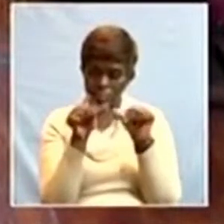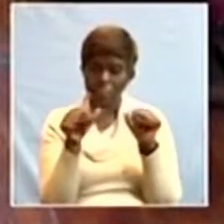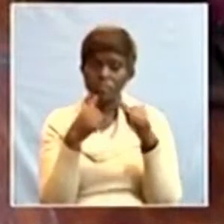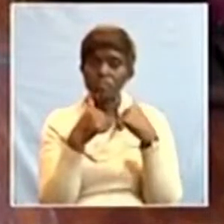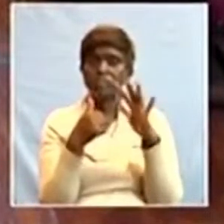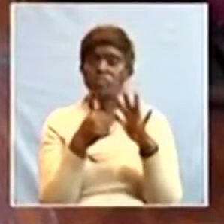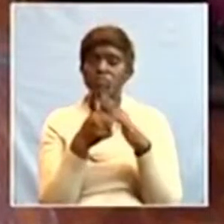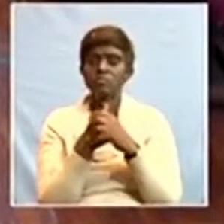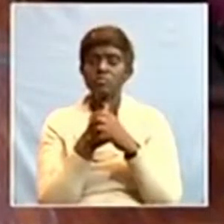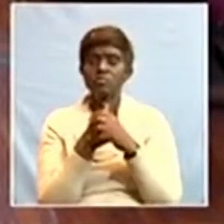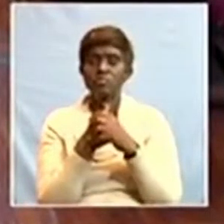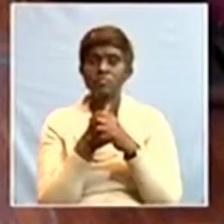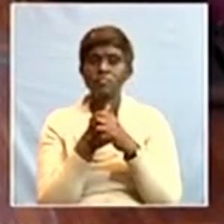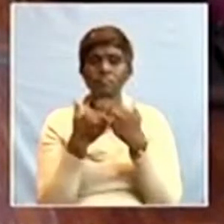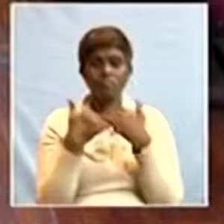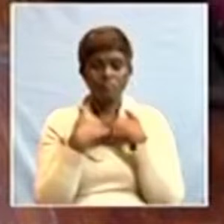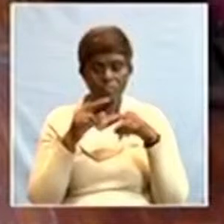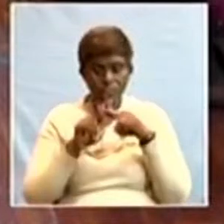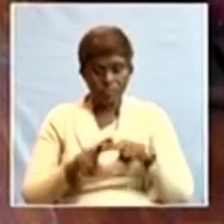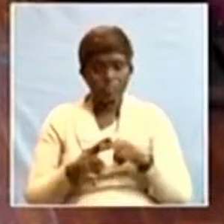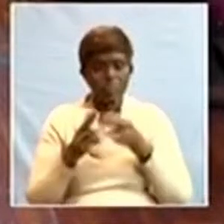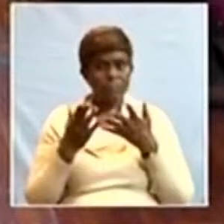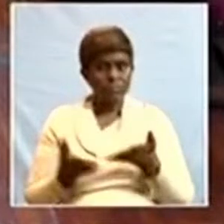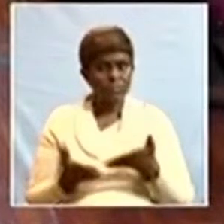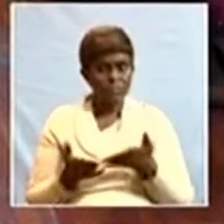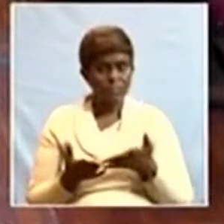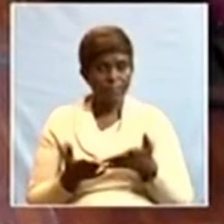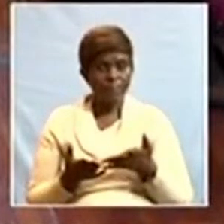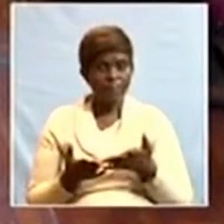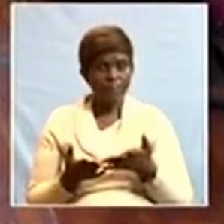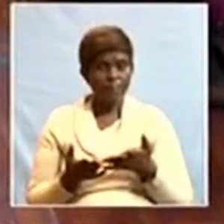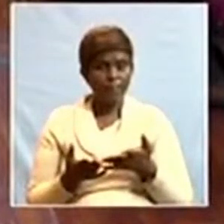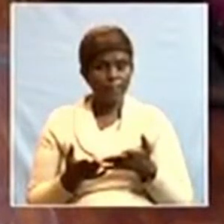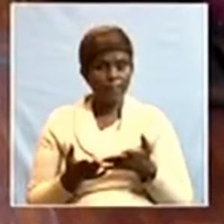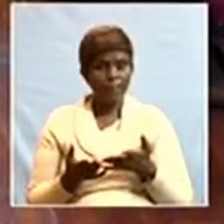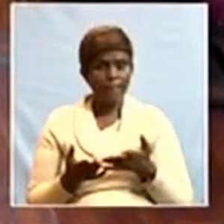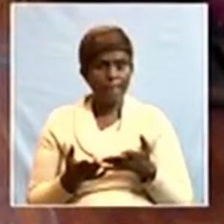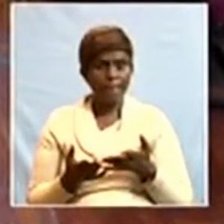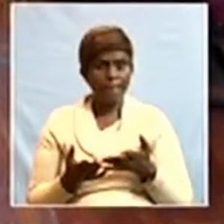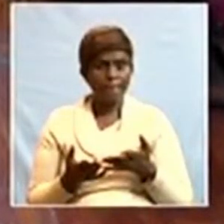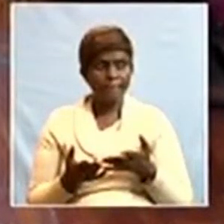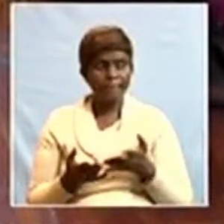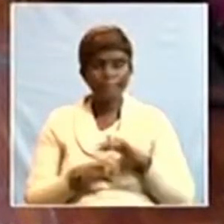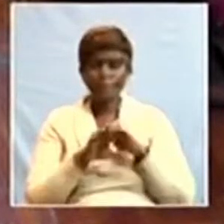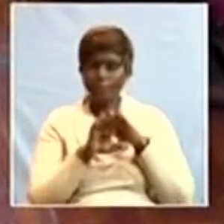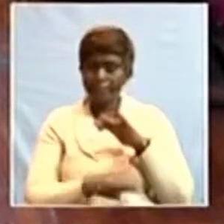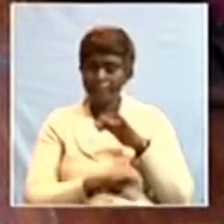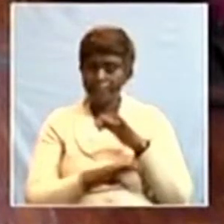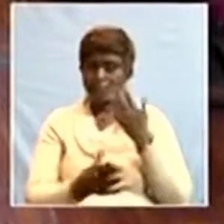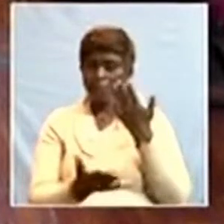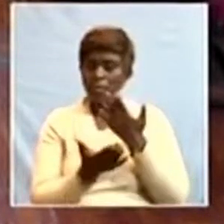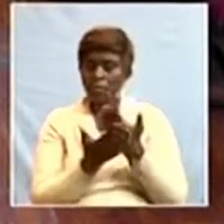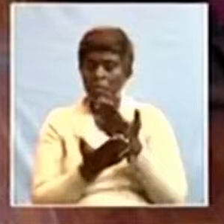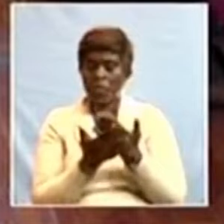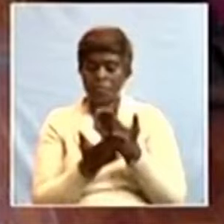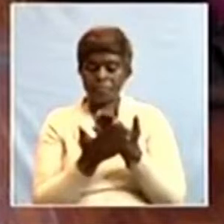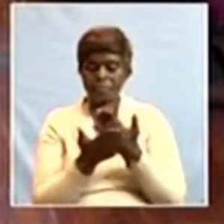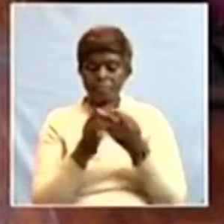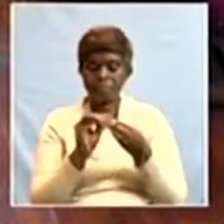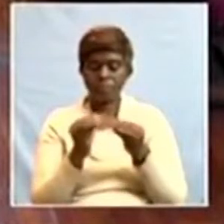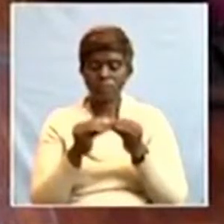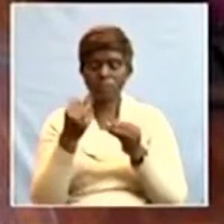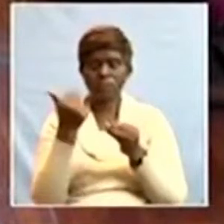verification. We are sitting in here, and under Appendix